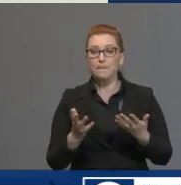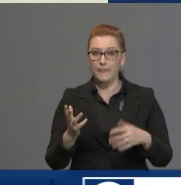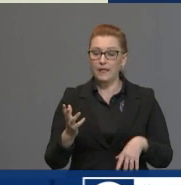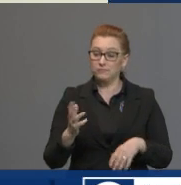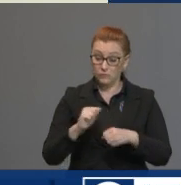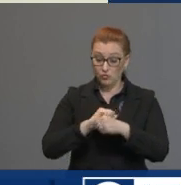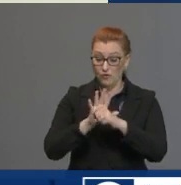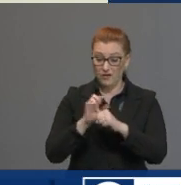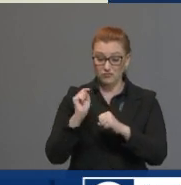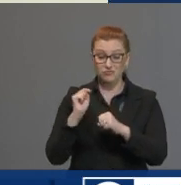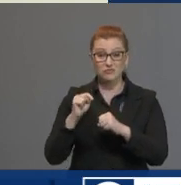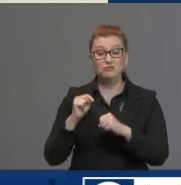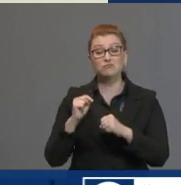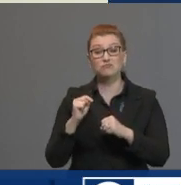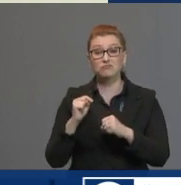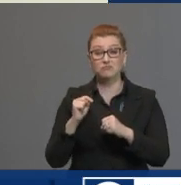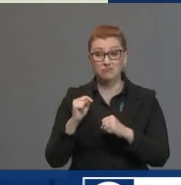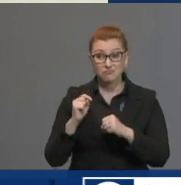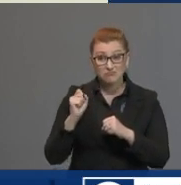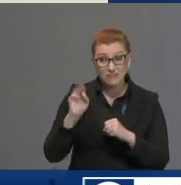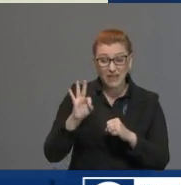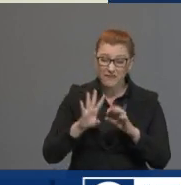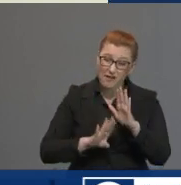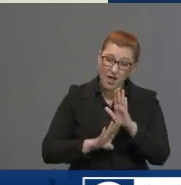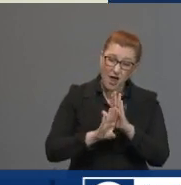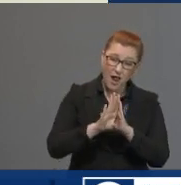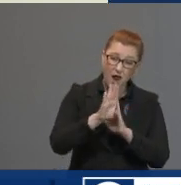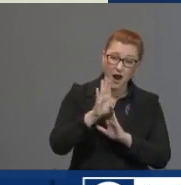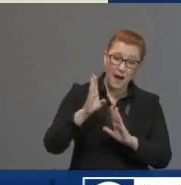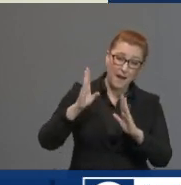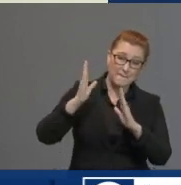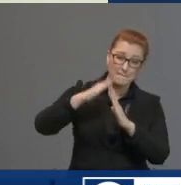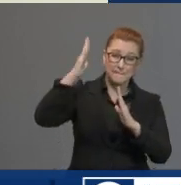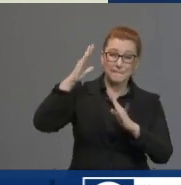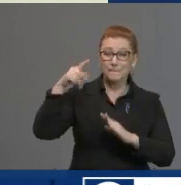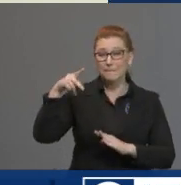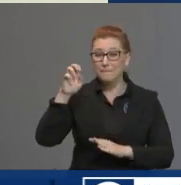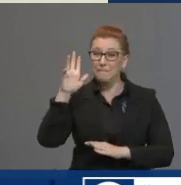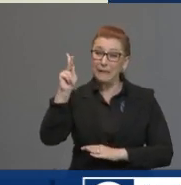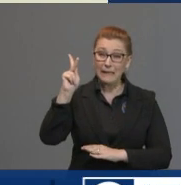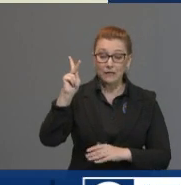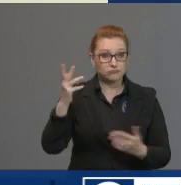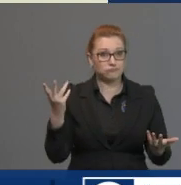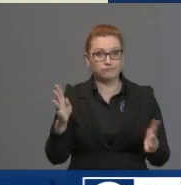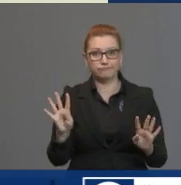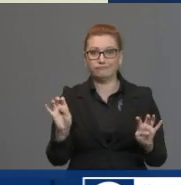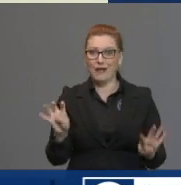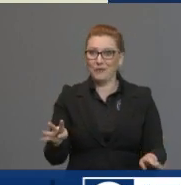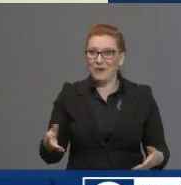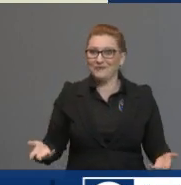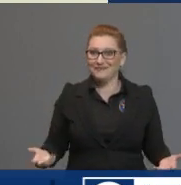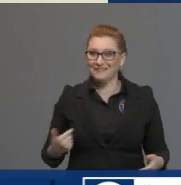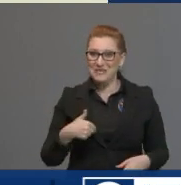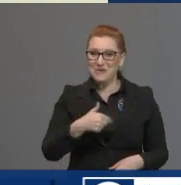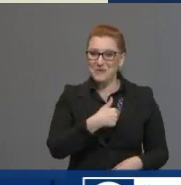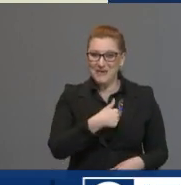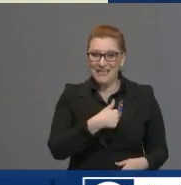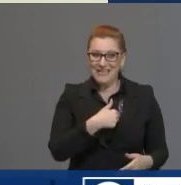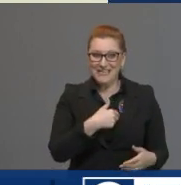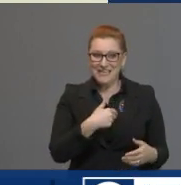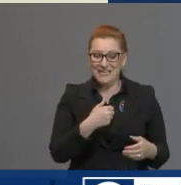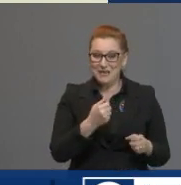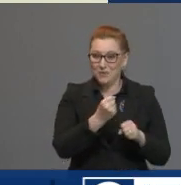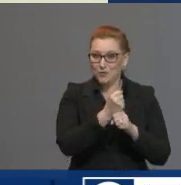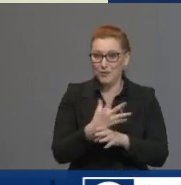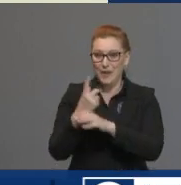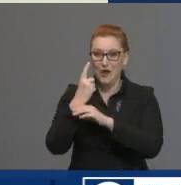Andrew, around the coronavirus, and has it peaked or not, well, I don't know. That's what we're doing, is